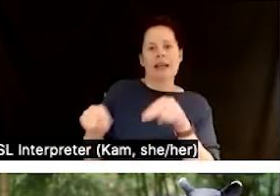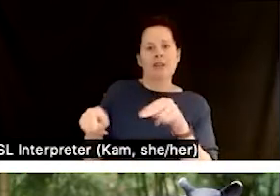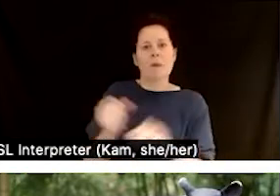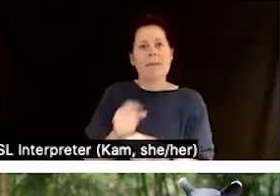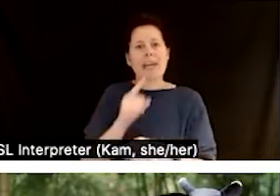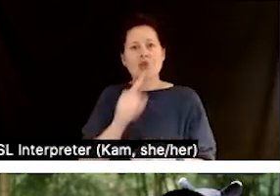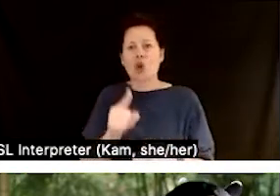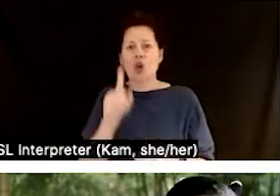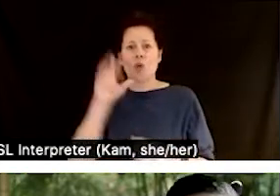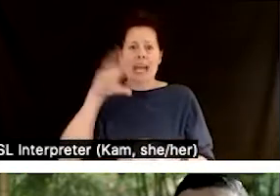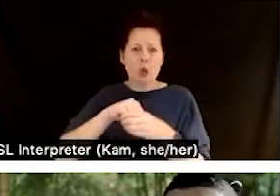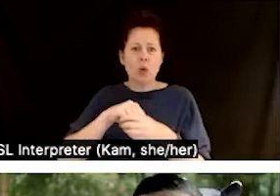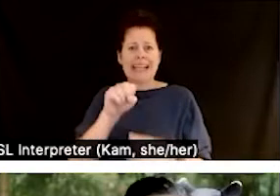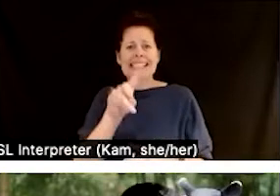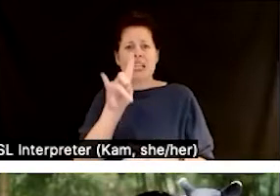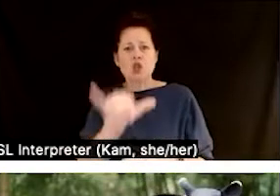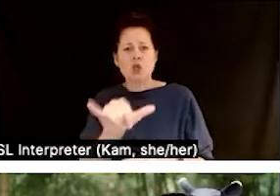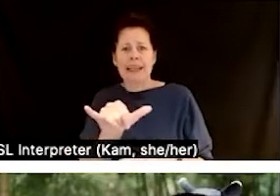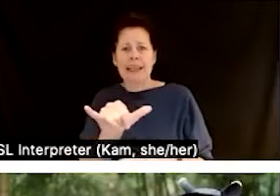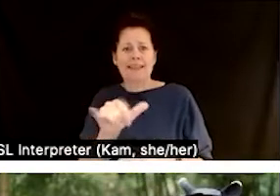the get-go. Next slide, please.